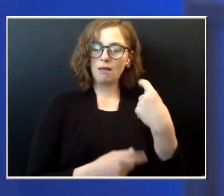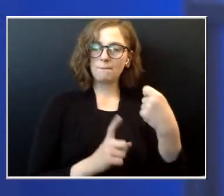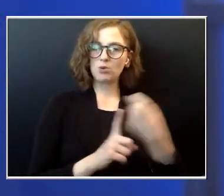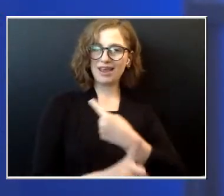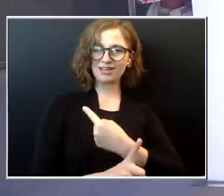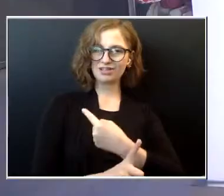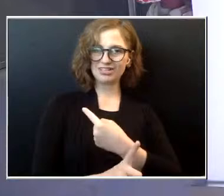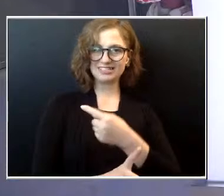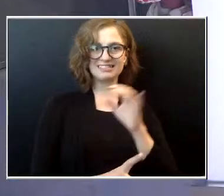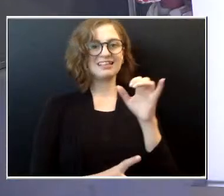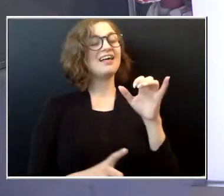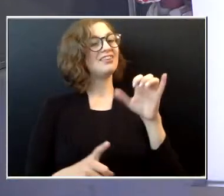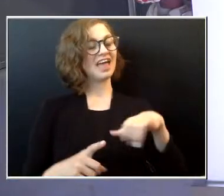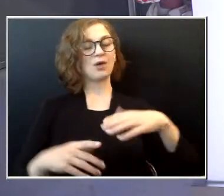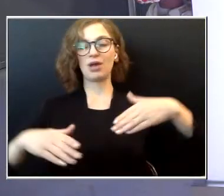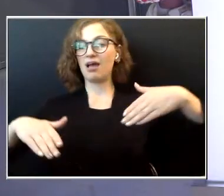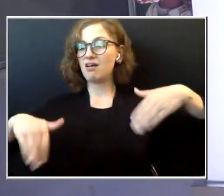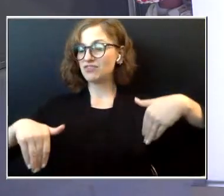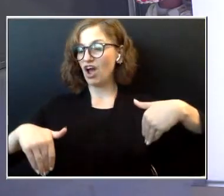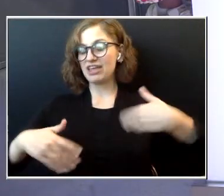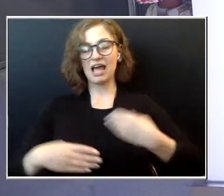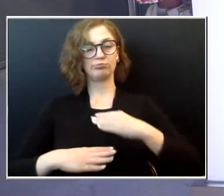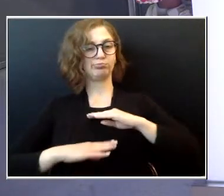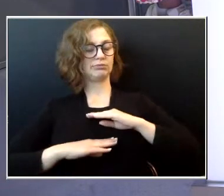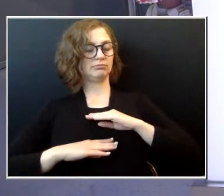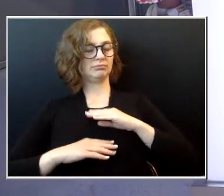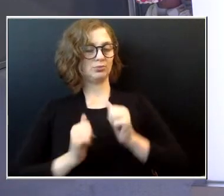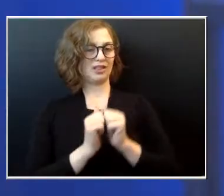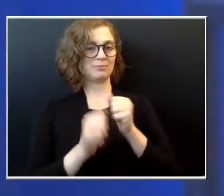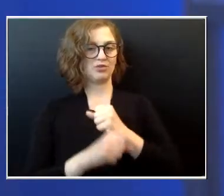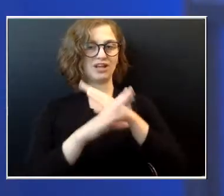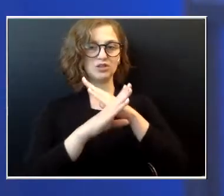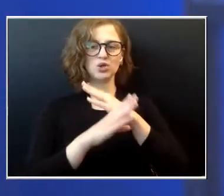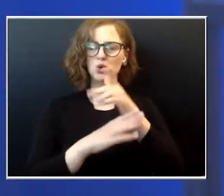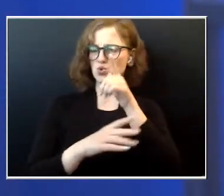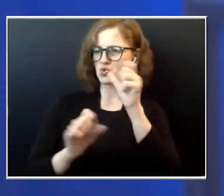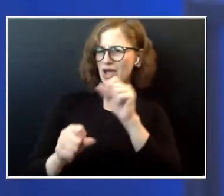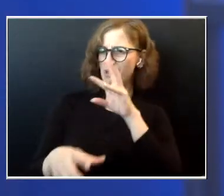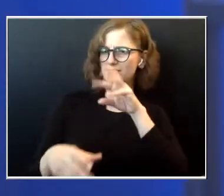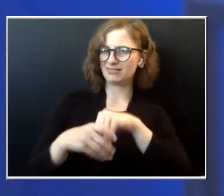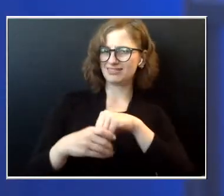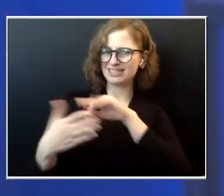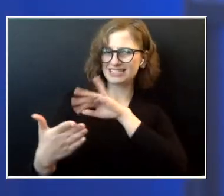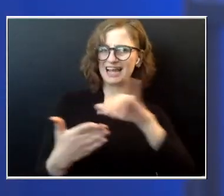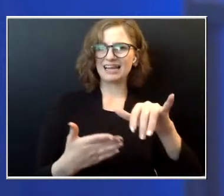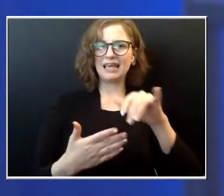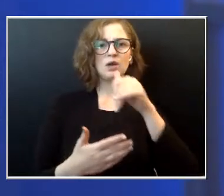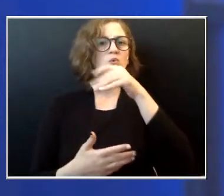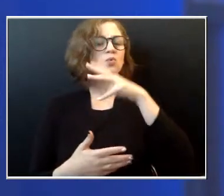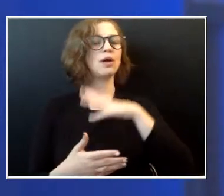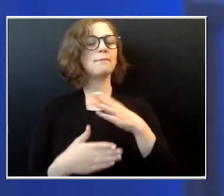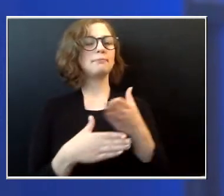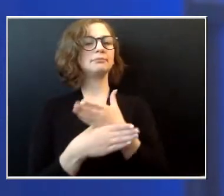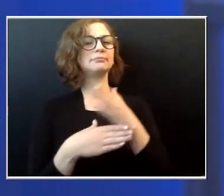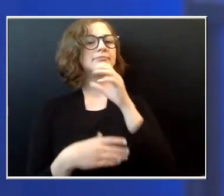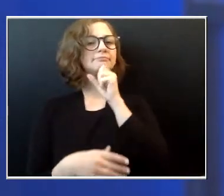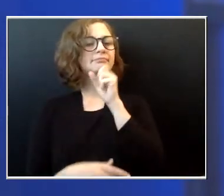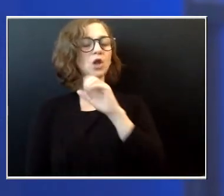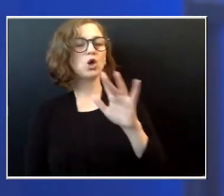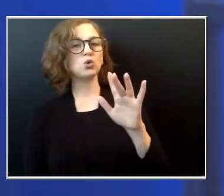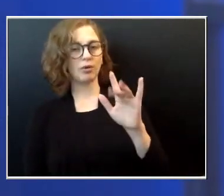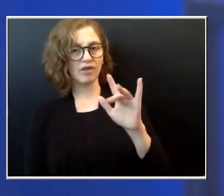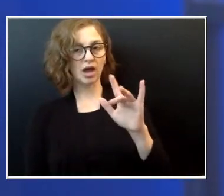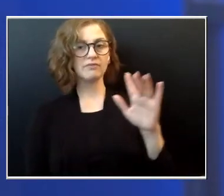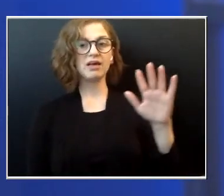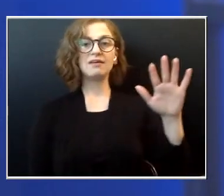prevention. Okay. So who is the candidate for this study? Women who are between the ages of 25 and 55 and have a